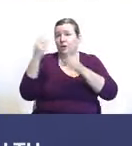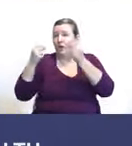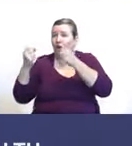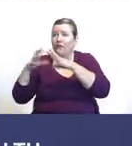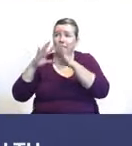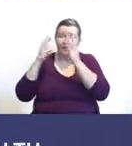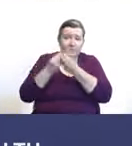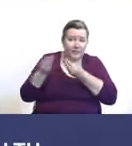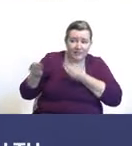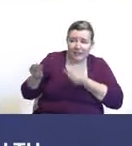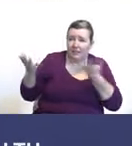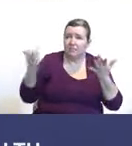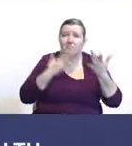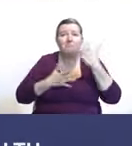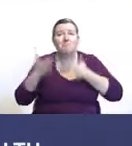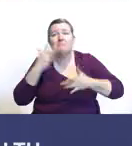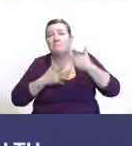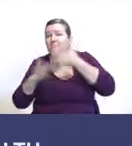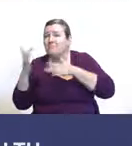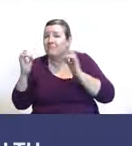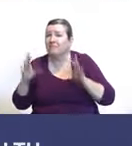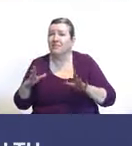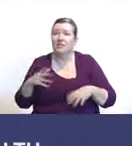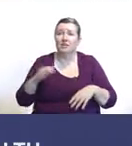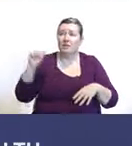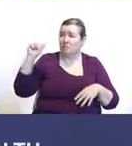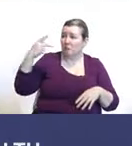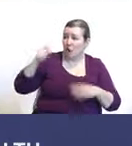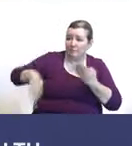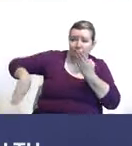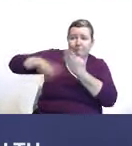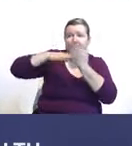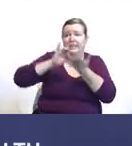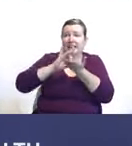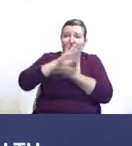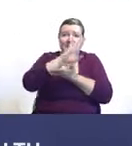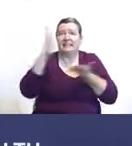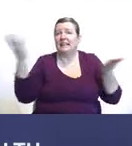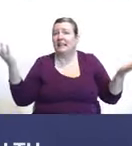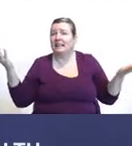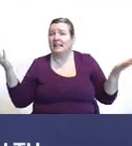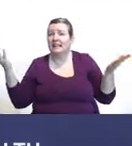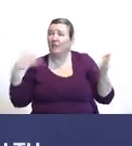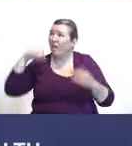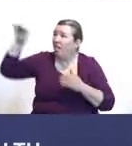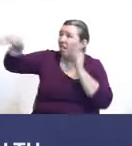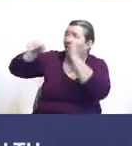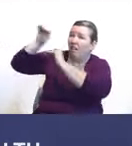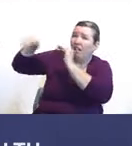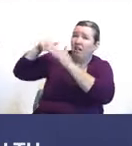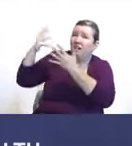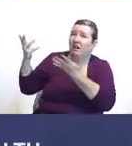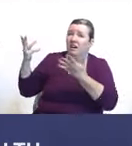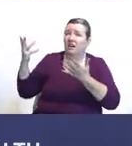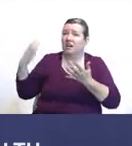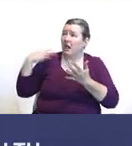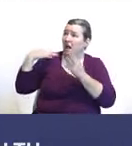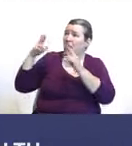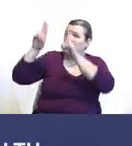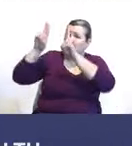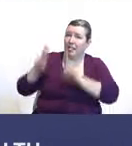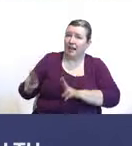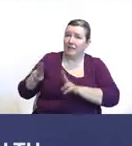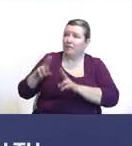getting evicted, and many of them say they never get a response after UI applications get stuck in limbo or